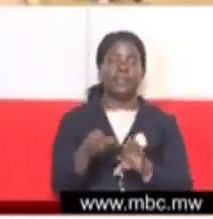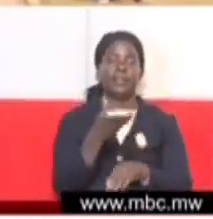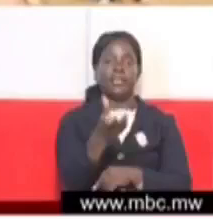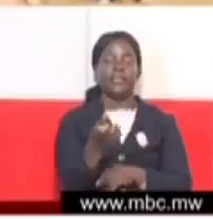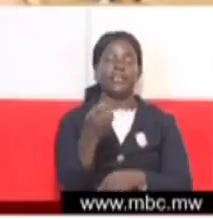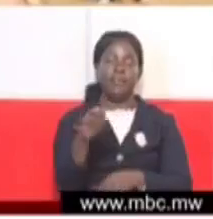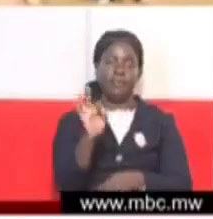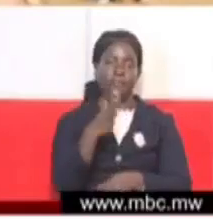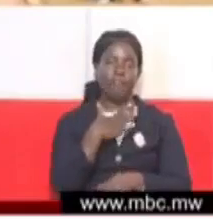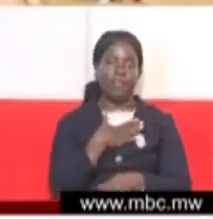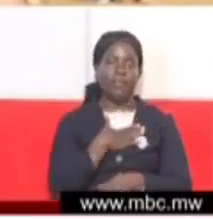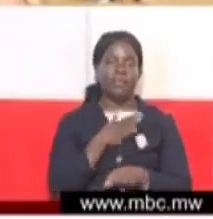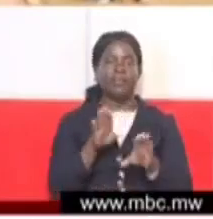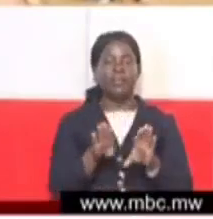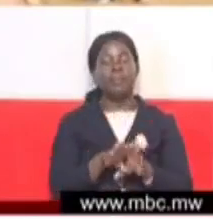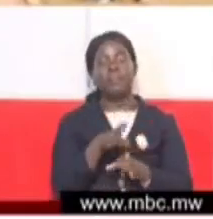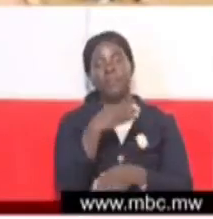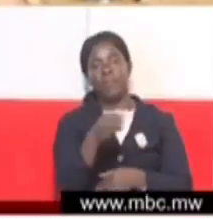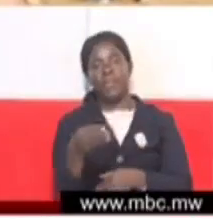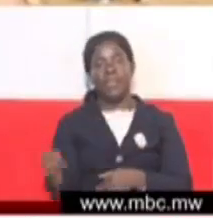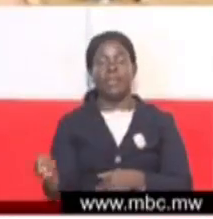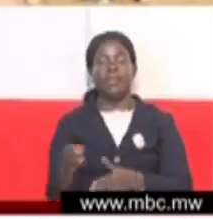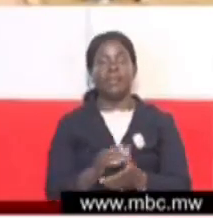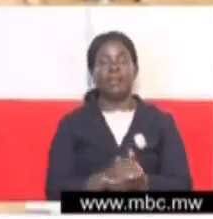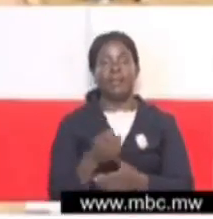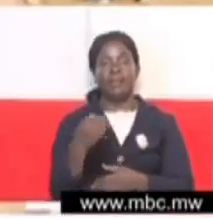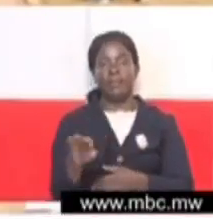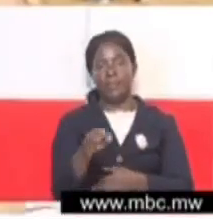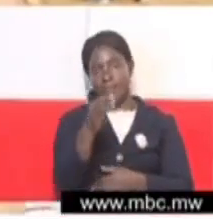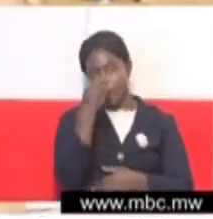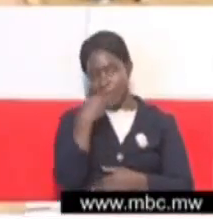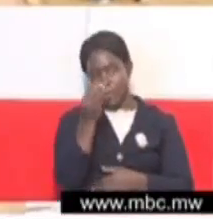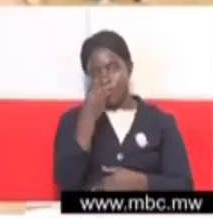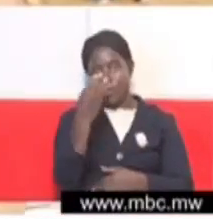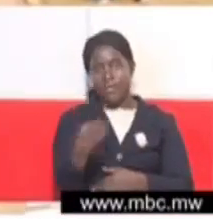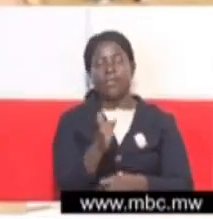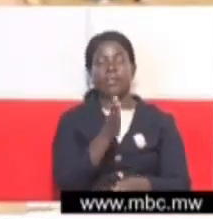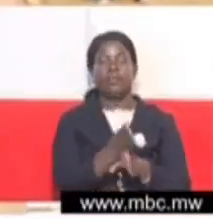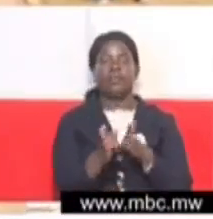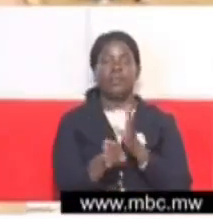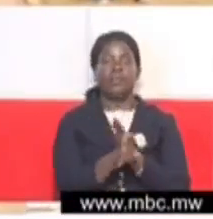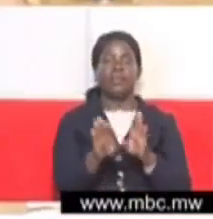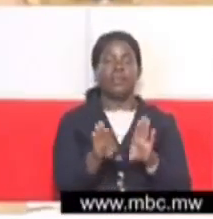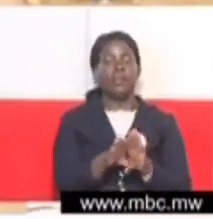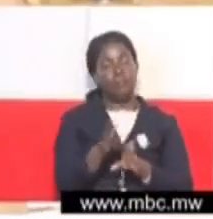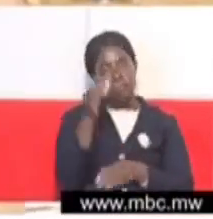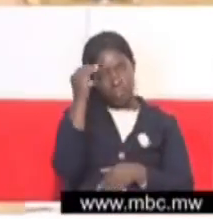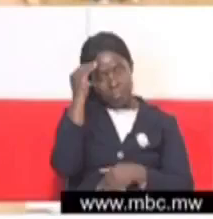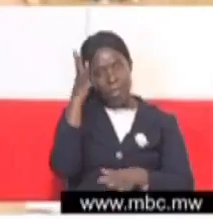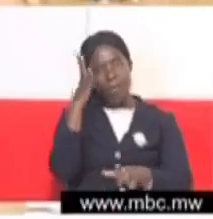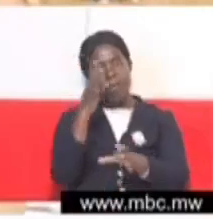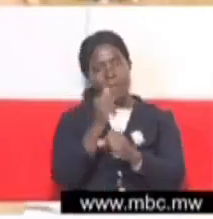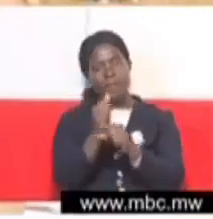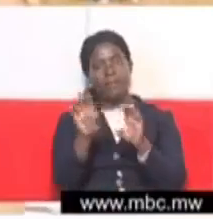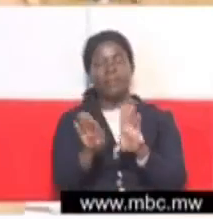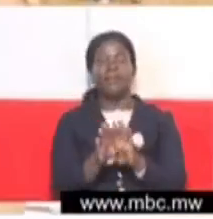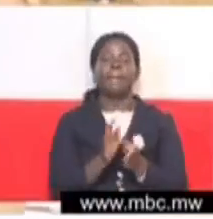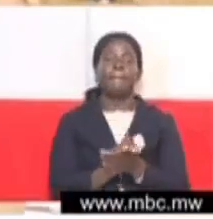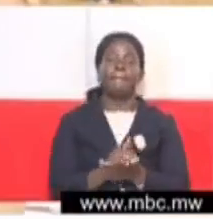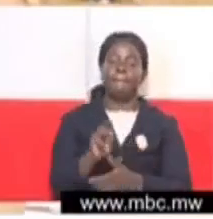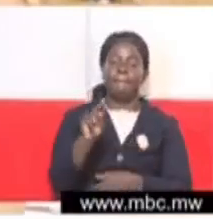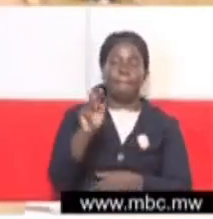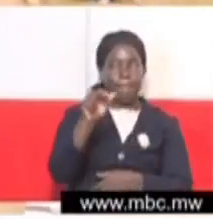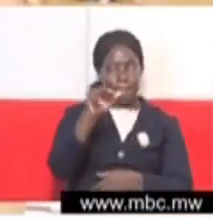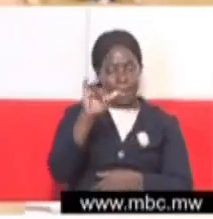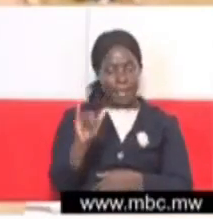us, are provision of nutritional supplements. So we know there are organizations like Meals Meals that provide, you